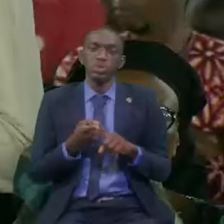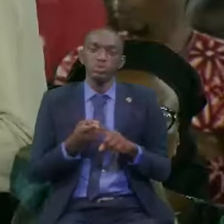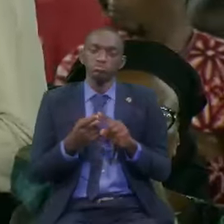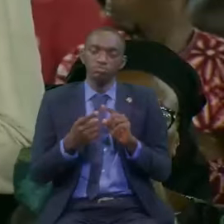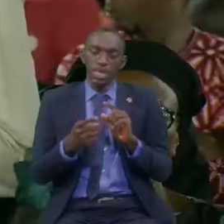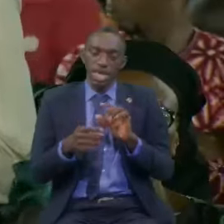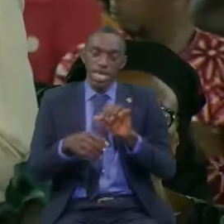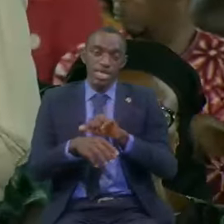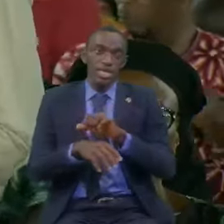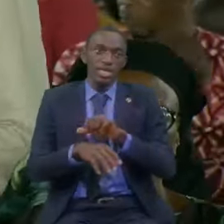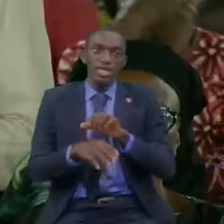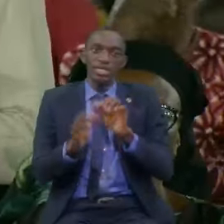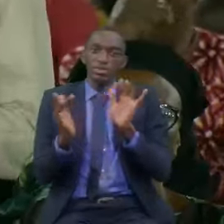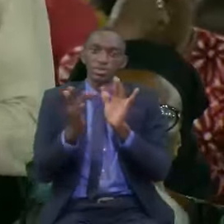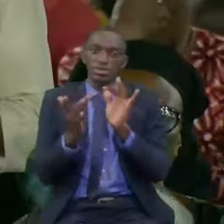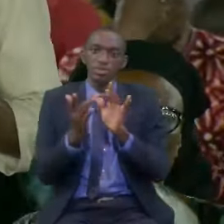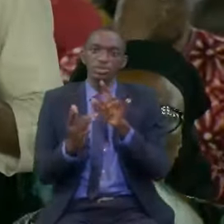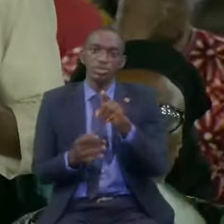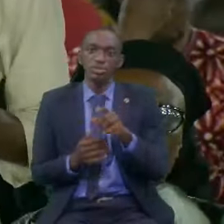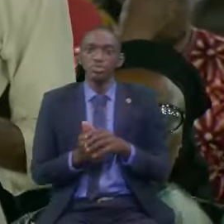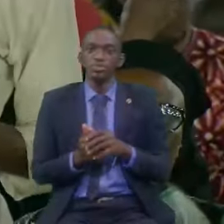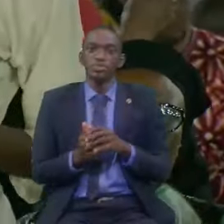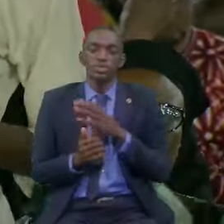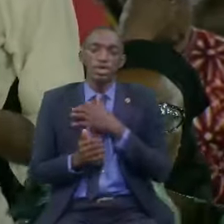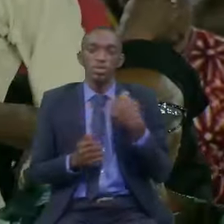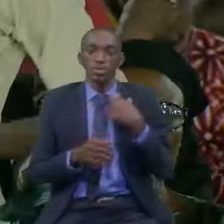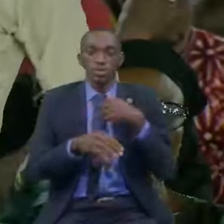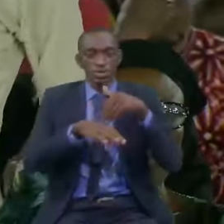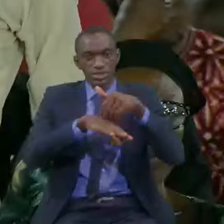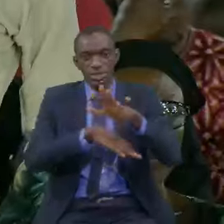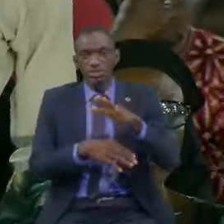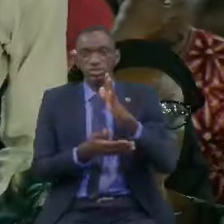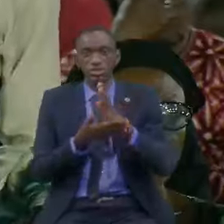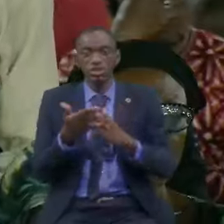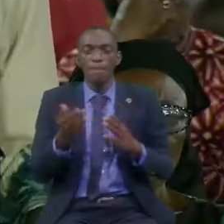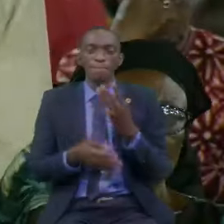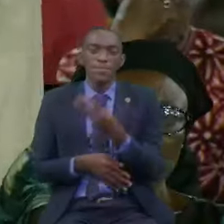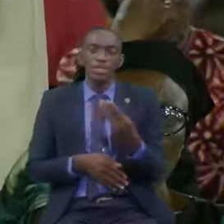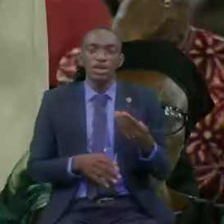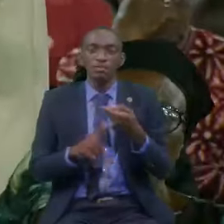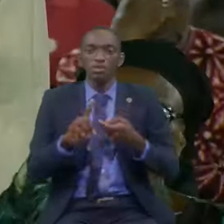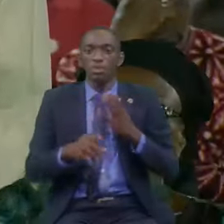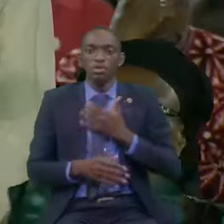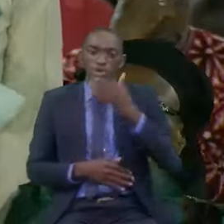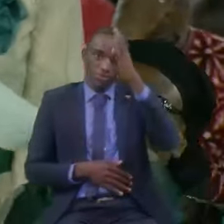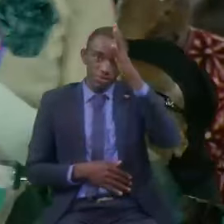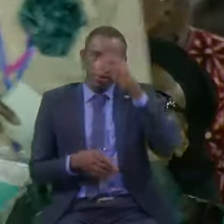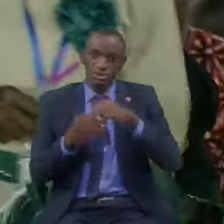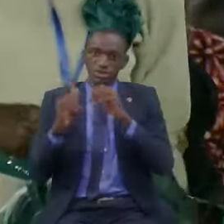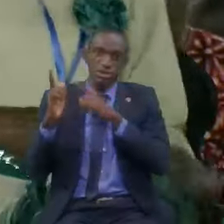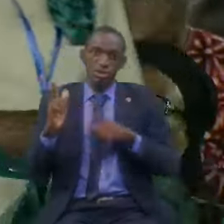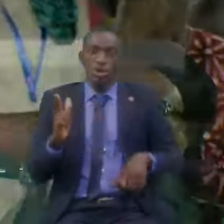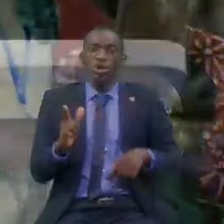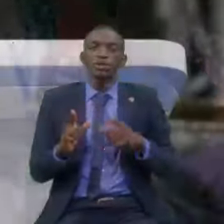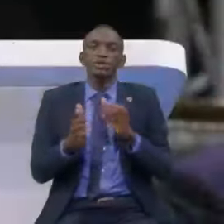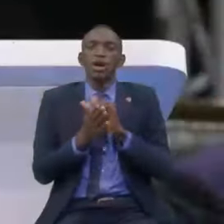and be able to forward some materials from our Father in the Lord that will help you in your Christian